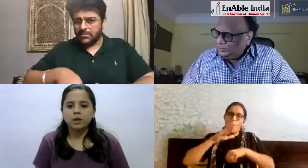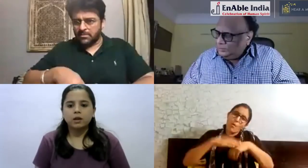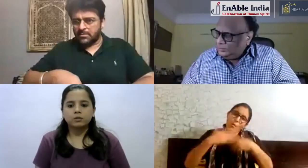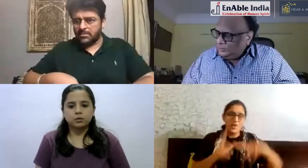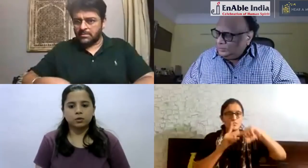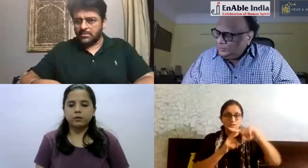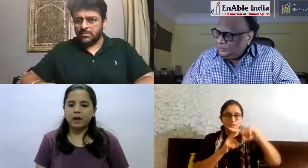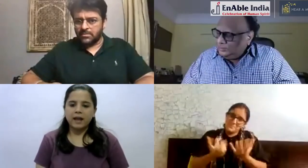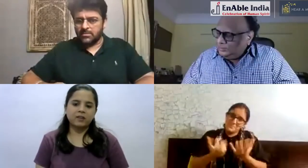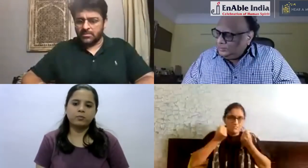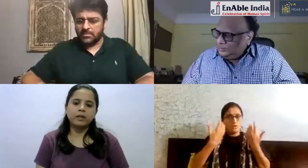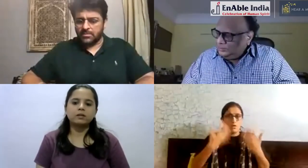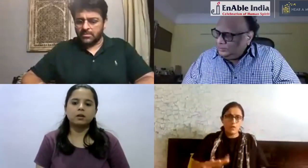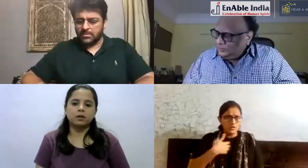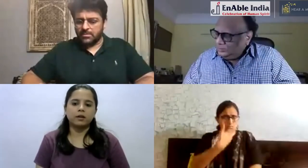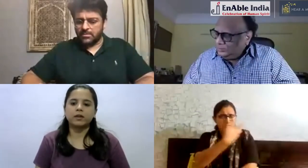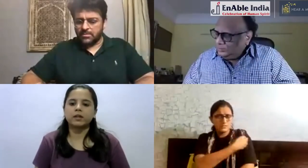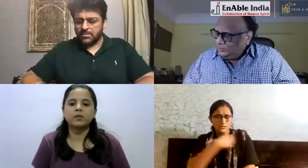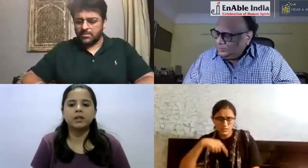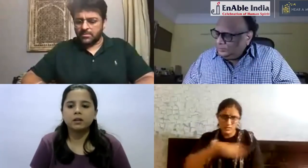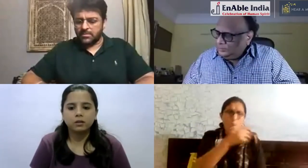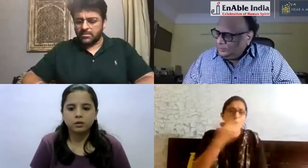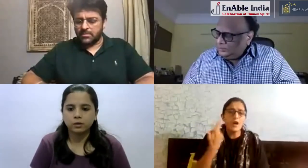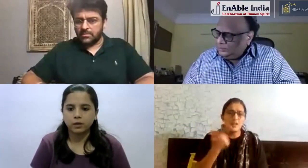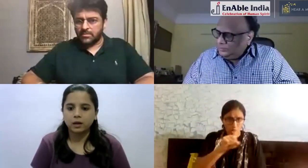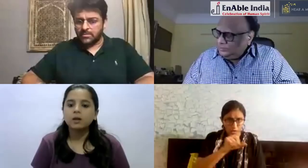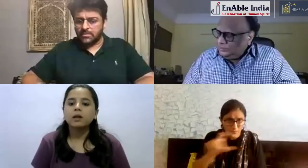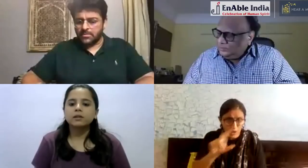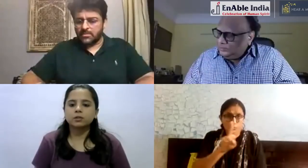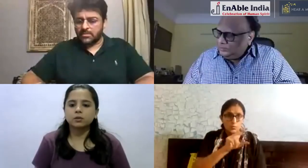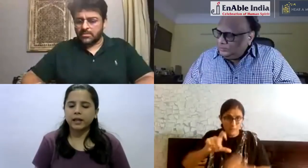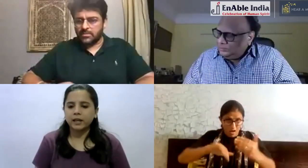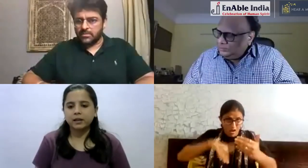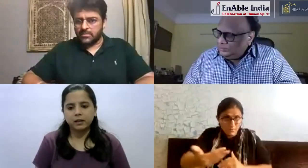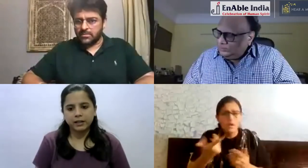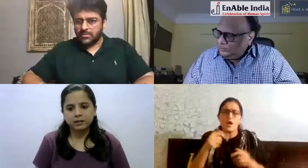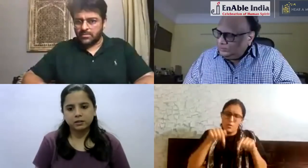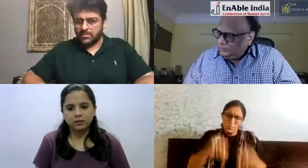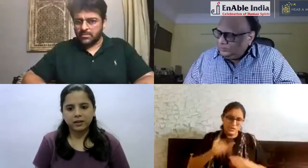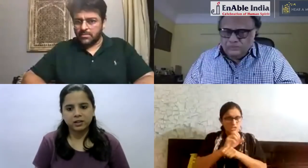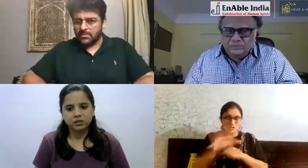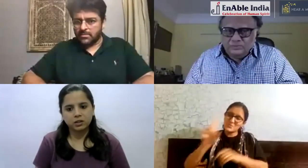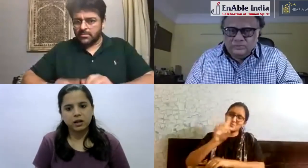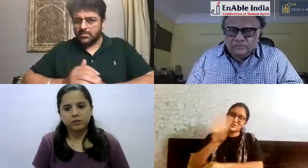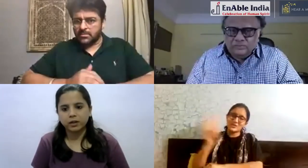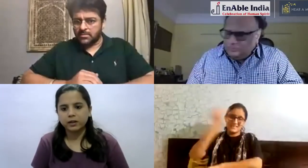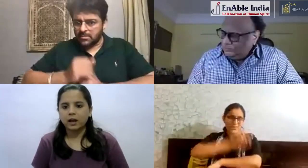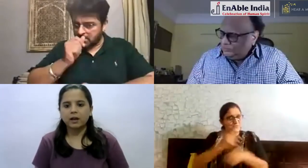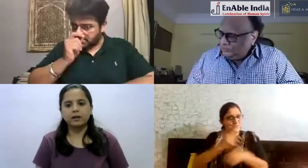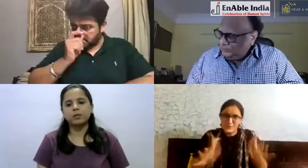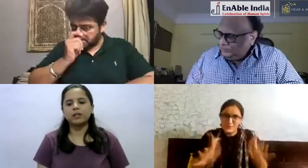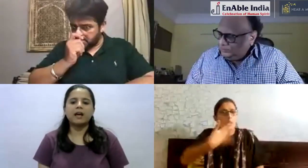one, so if I have been infected with the corona, so can I get the vaccination done after